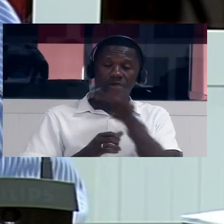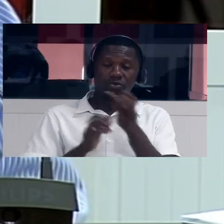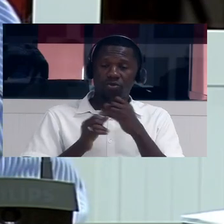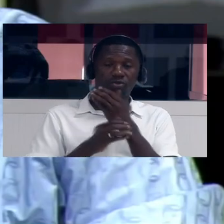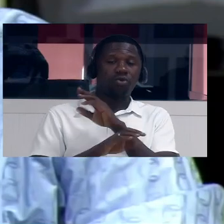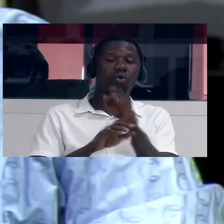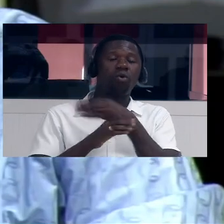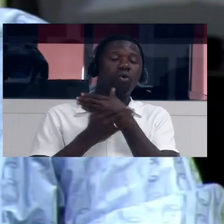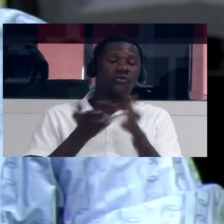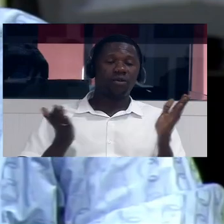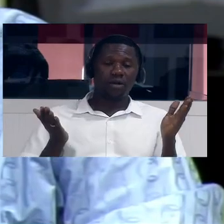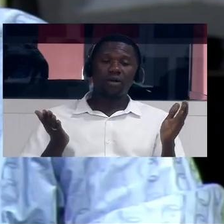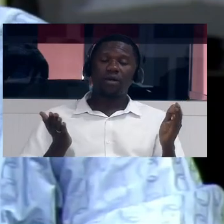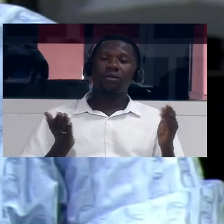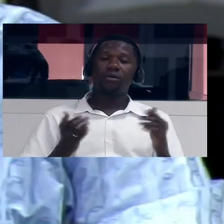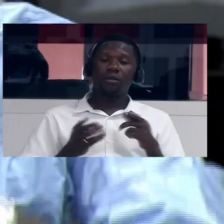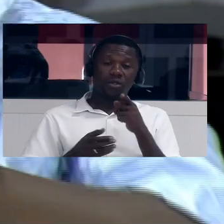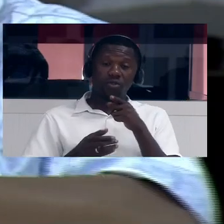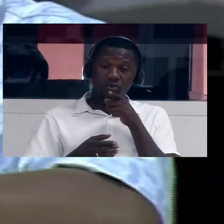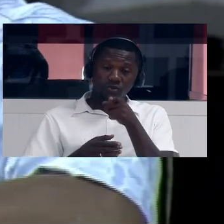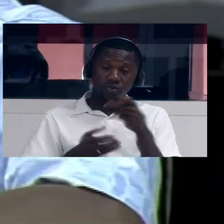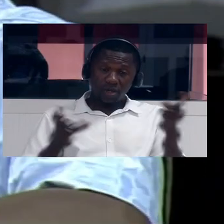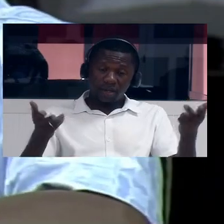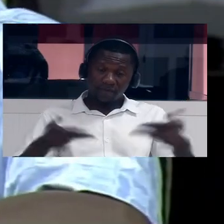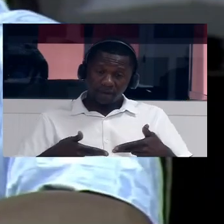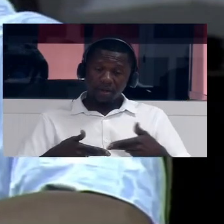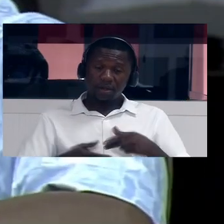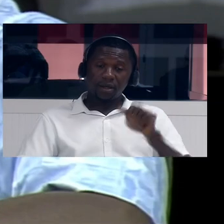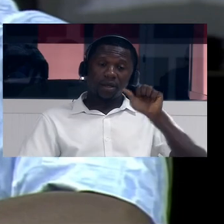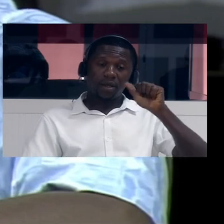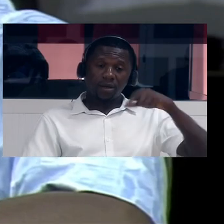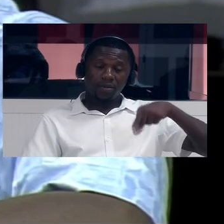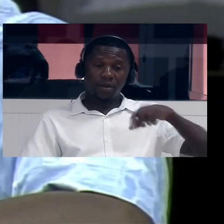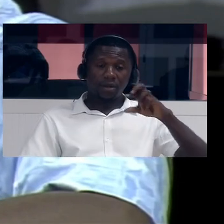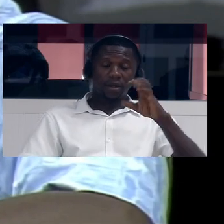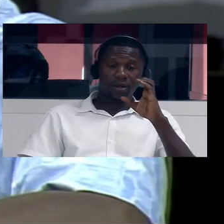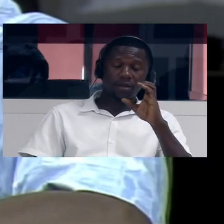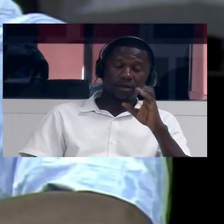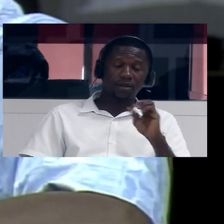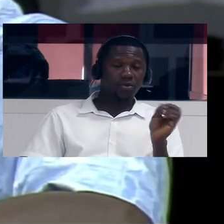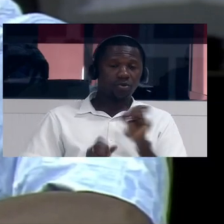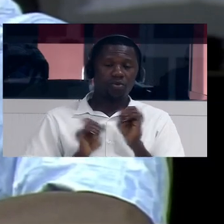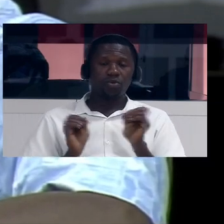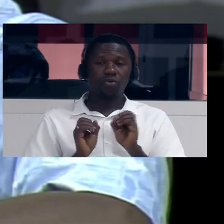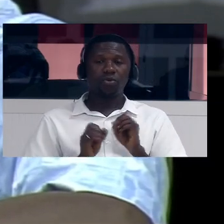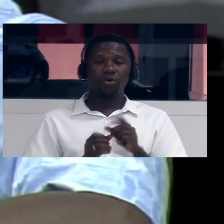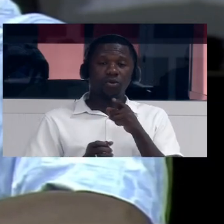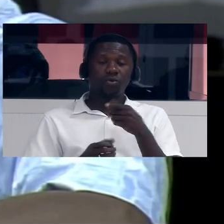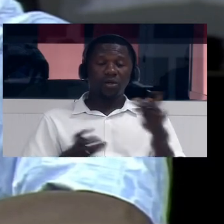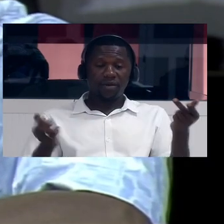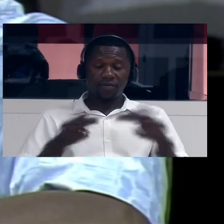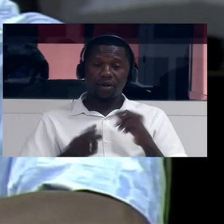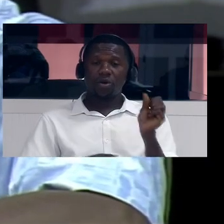did you invite the APRC? No, I did not. Did you invite any other